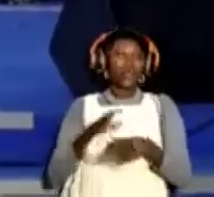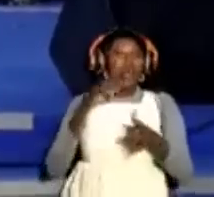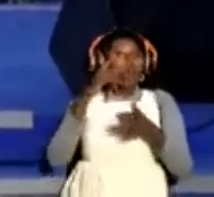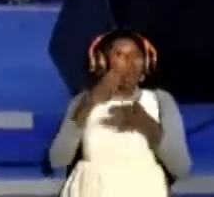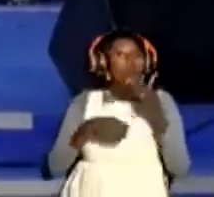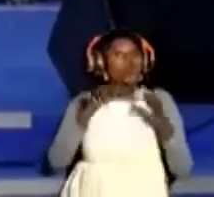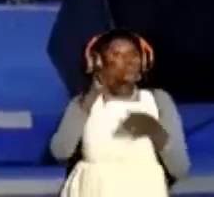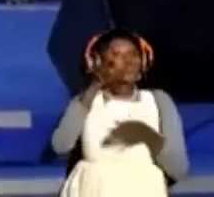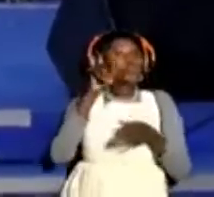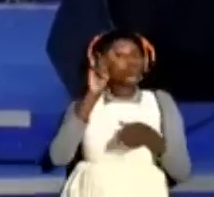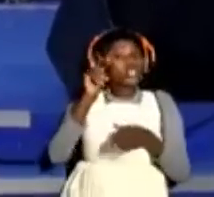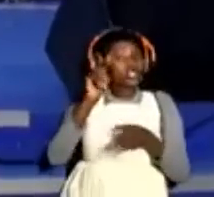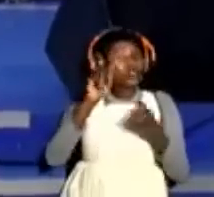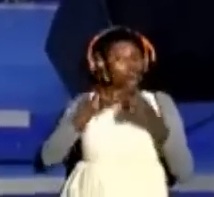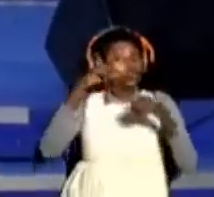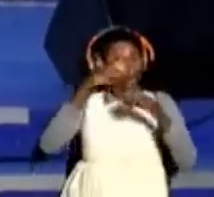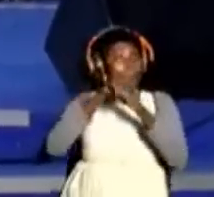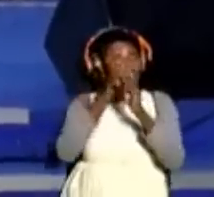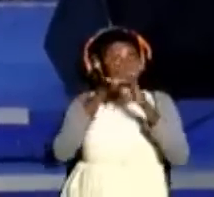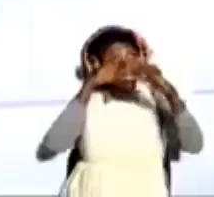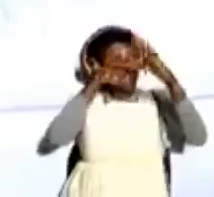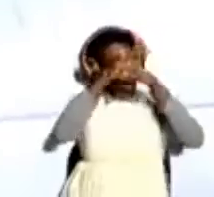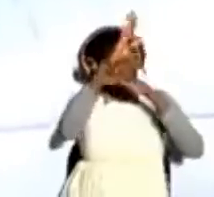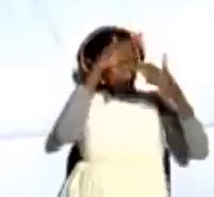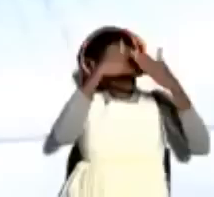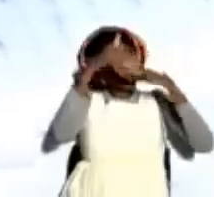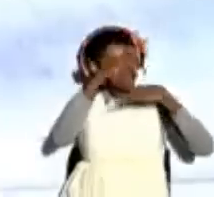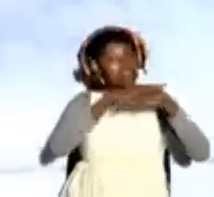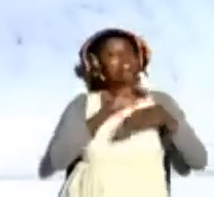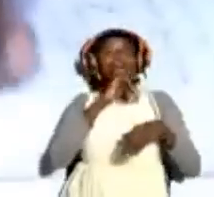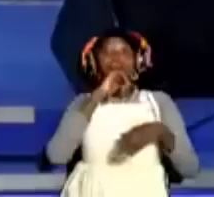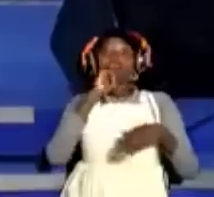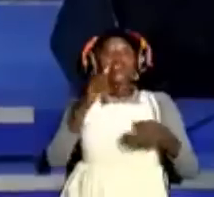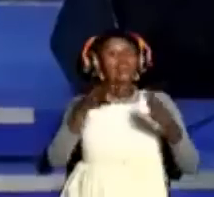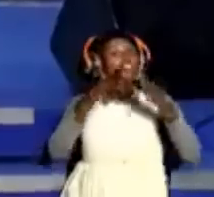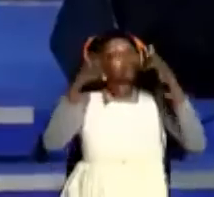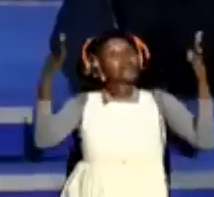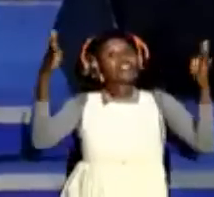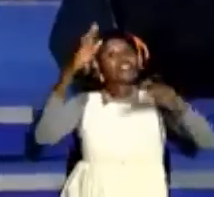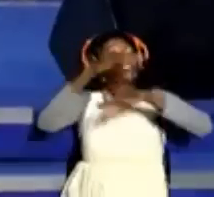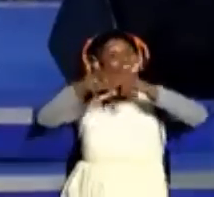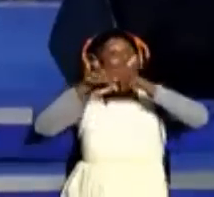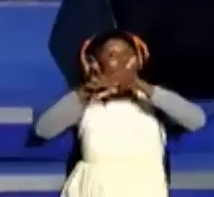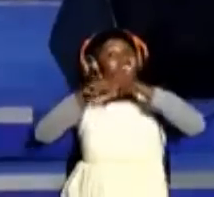What you need to make heaven, you don't need big English to understand it.